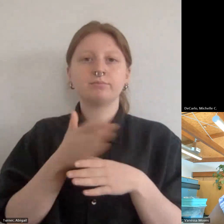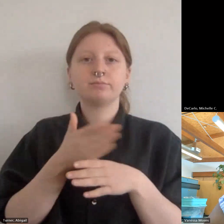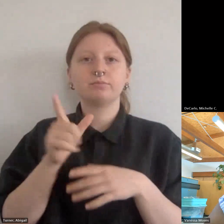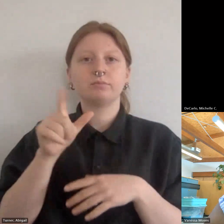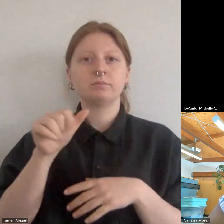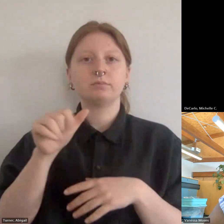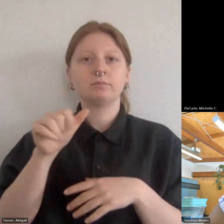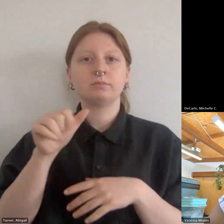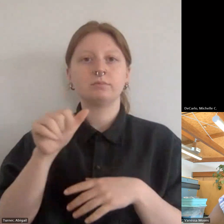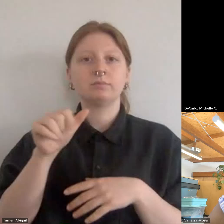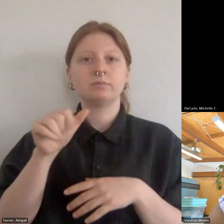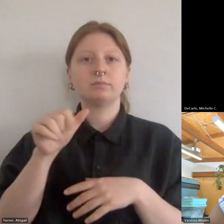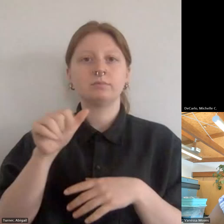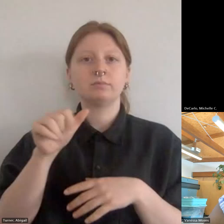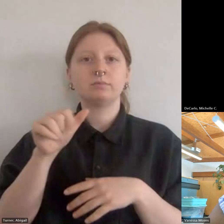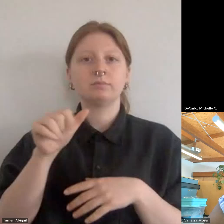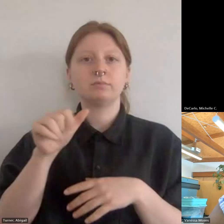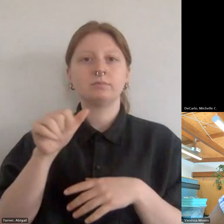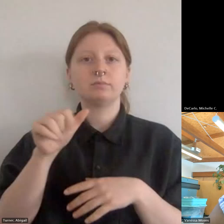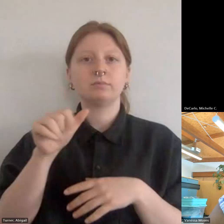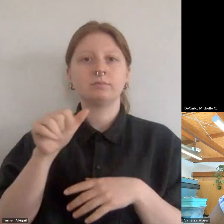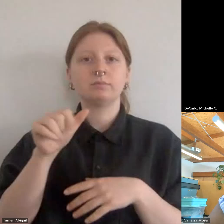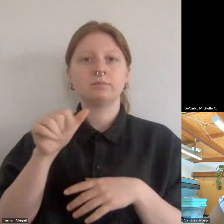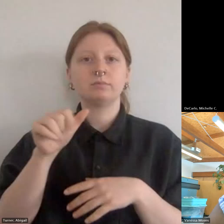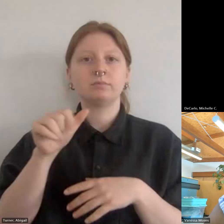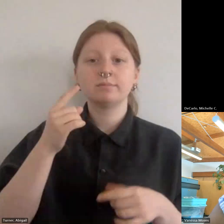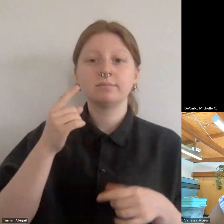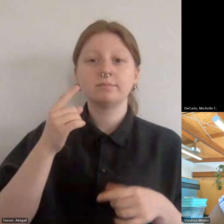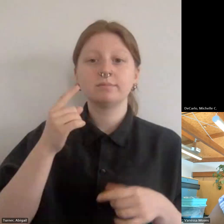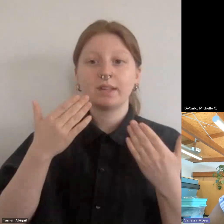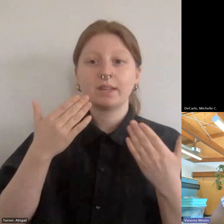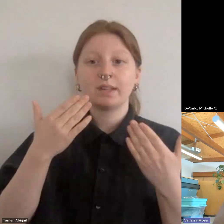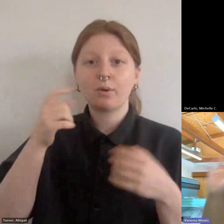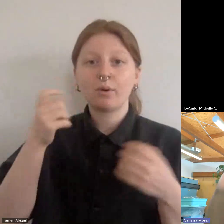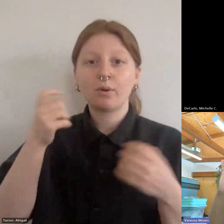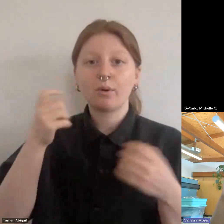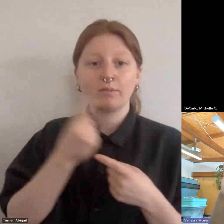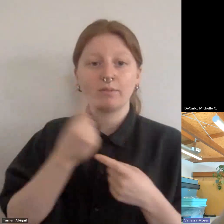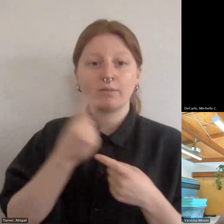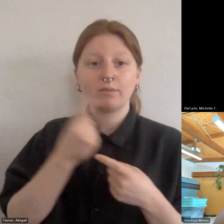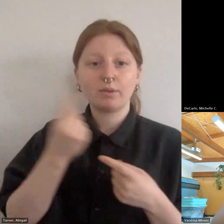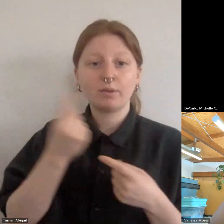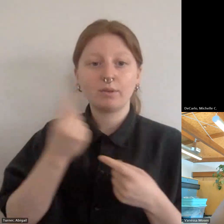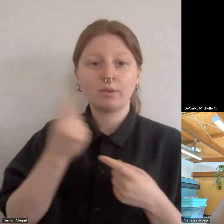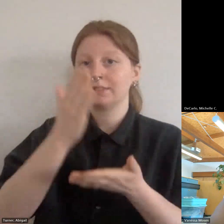So thank you, everyone. I'm going to stop the recording at this time. Thank you.